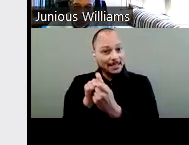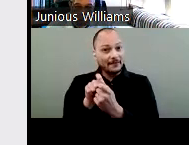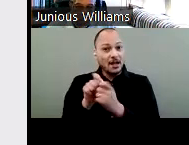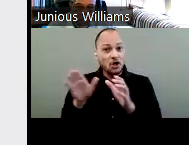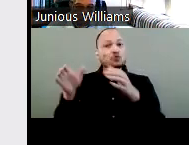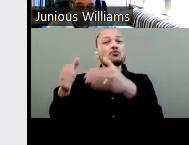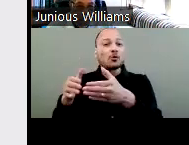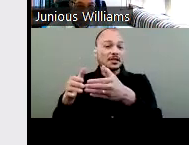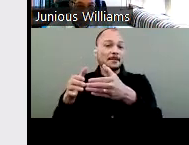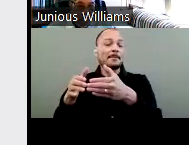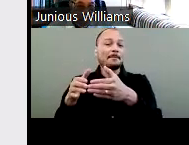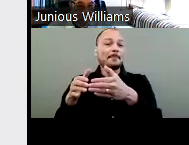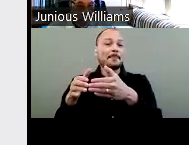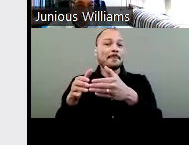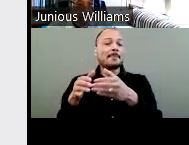groups, because